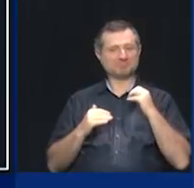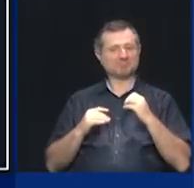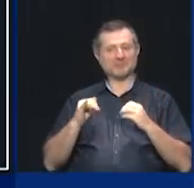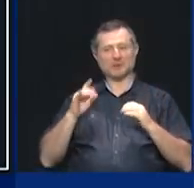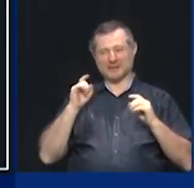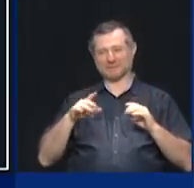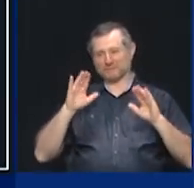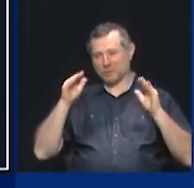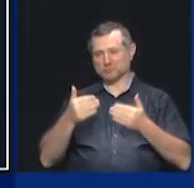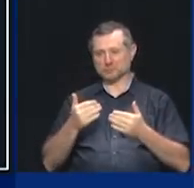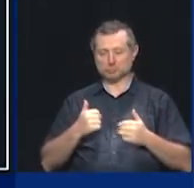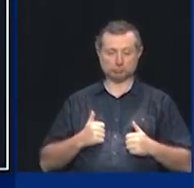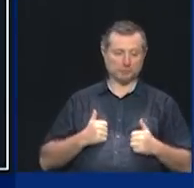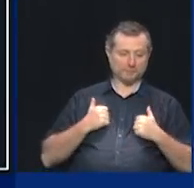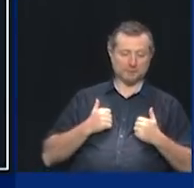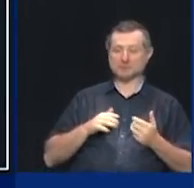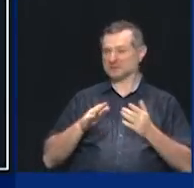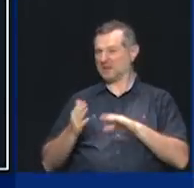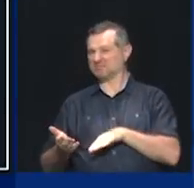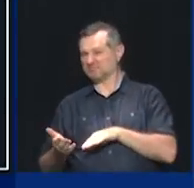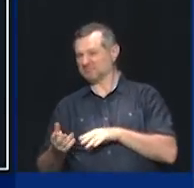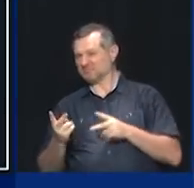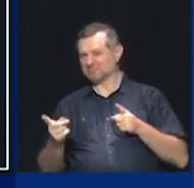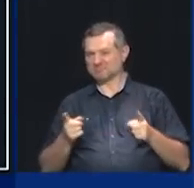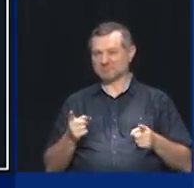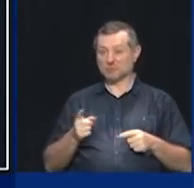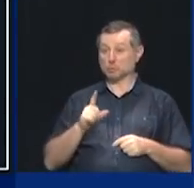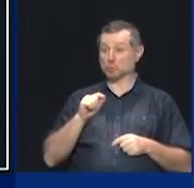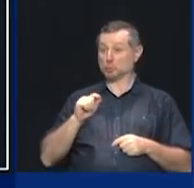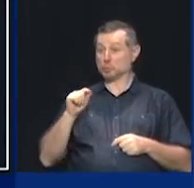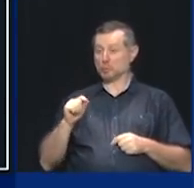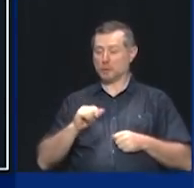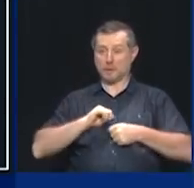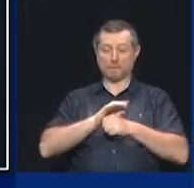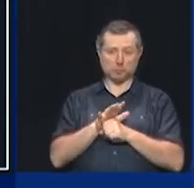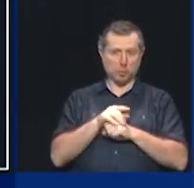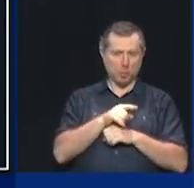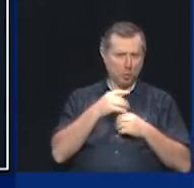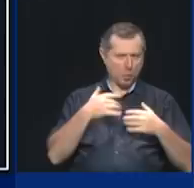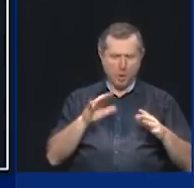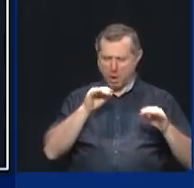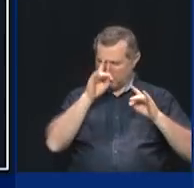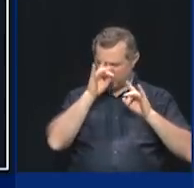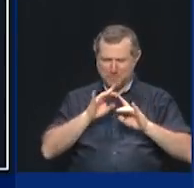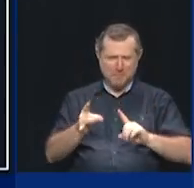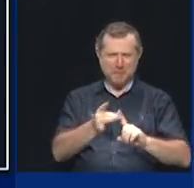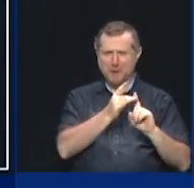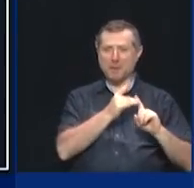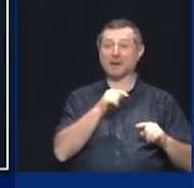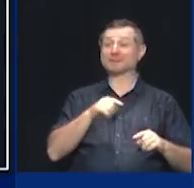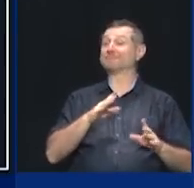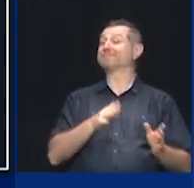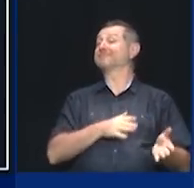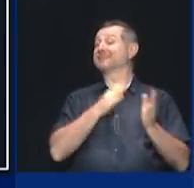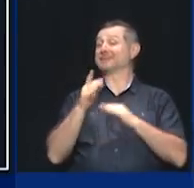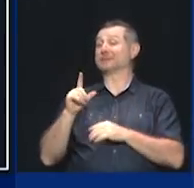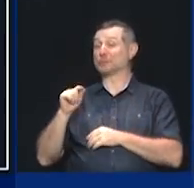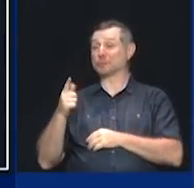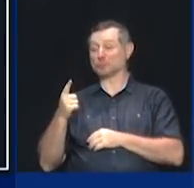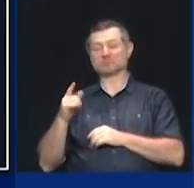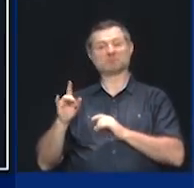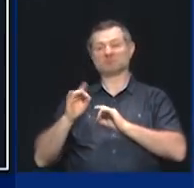death. We went from one epidemic to another epidemic. We went from COVID to the